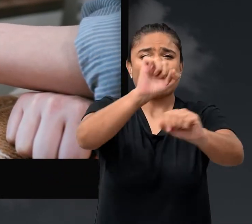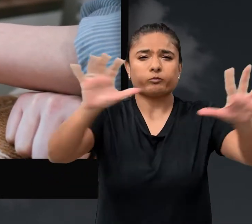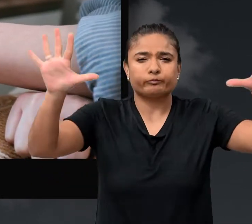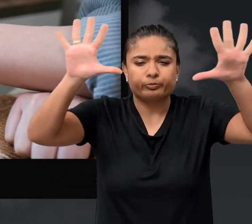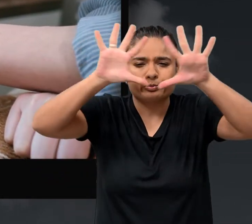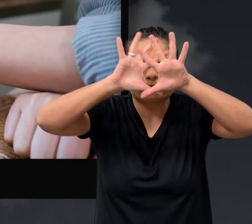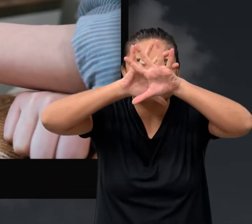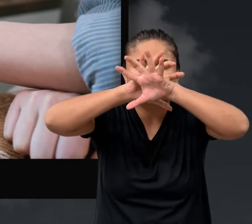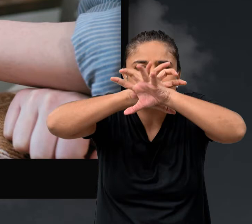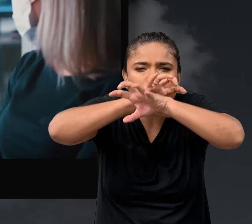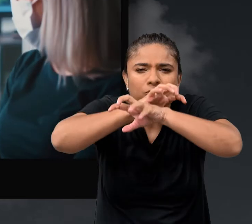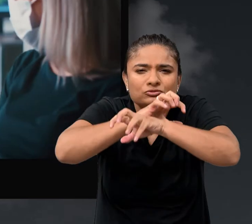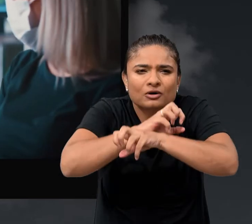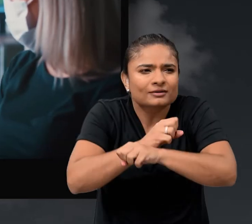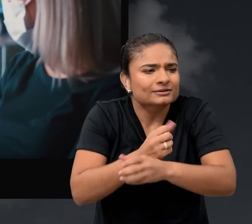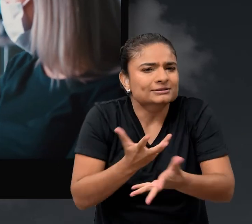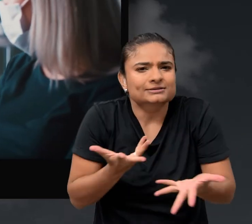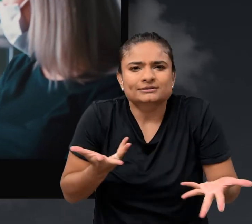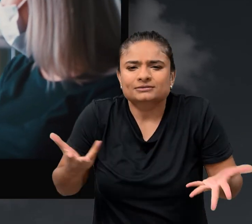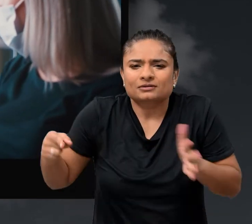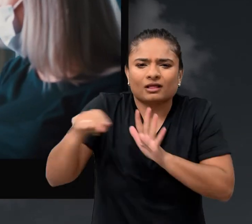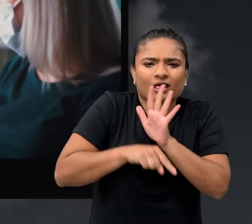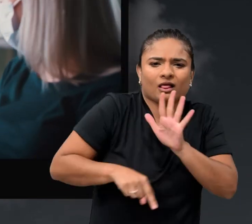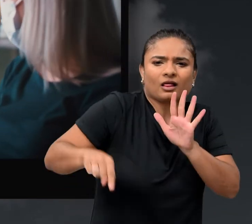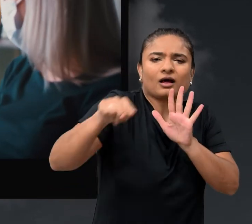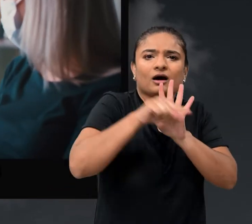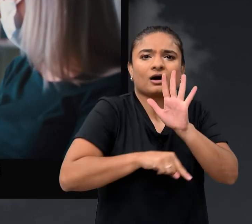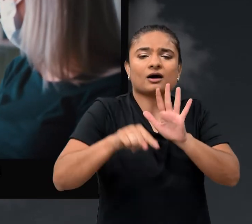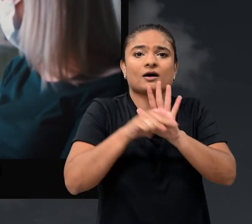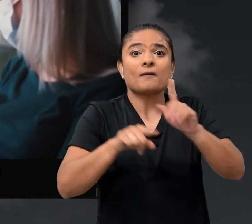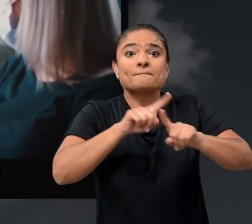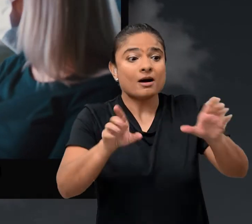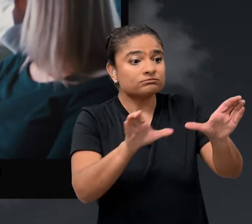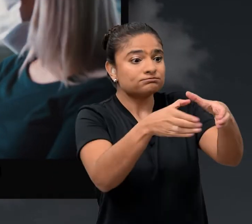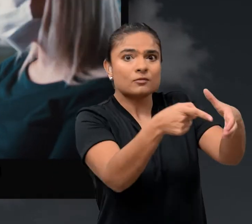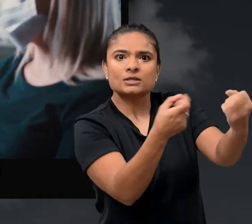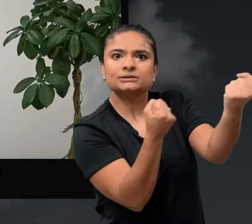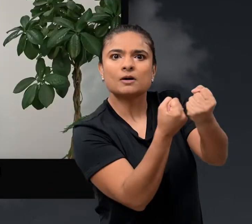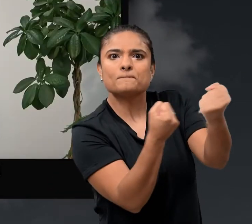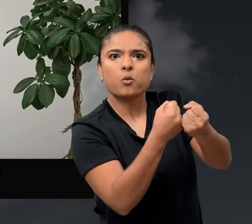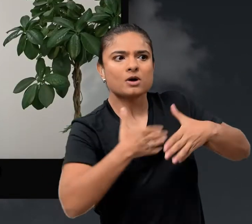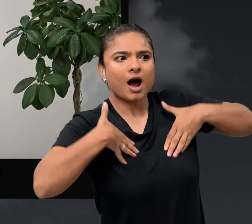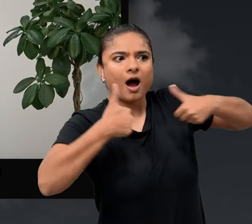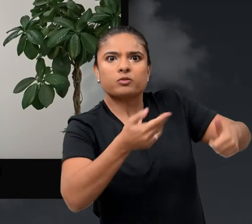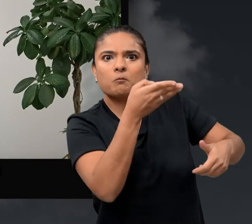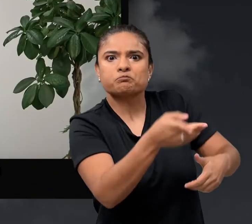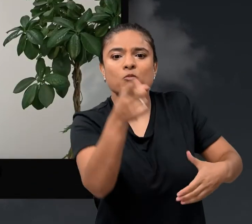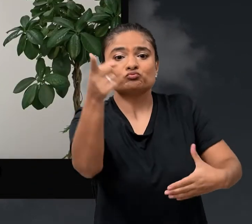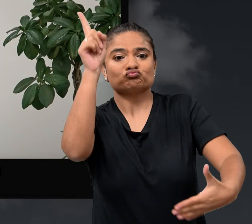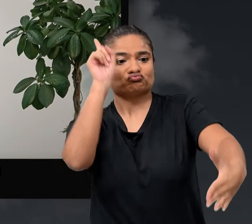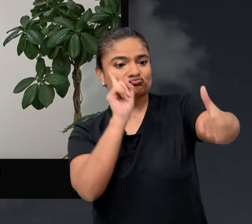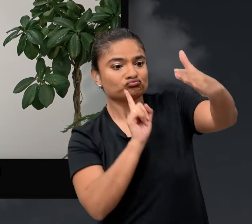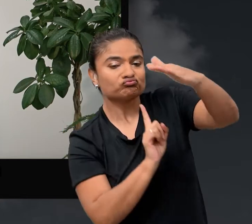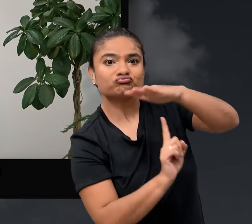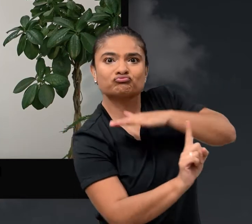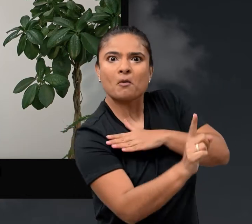the future is very dark, and that introduction to